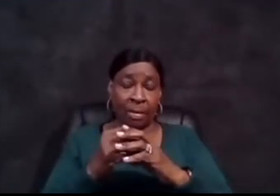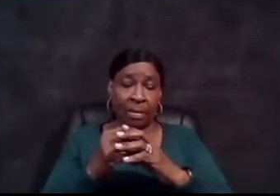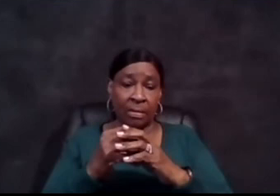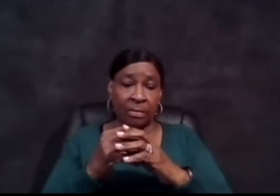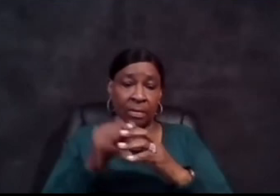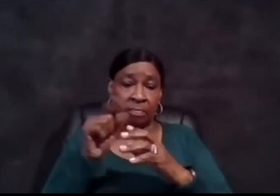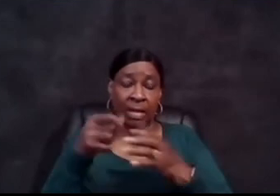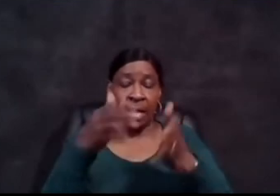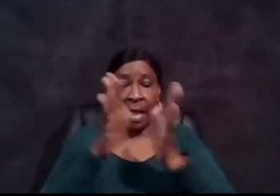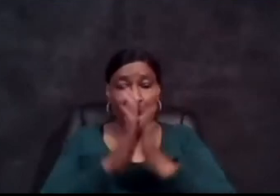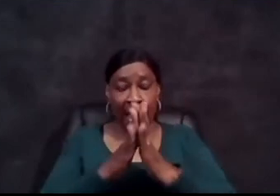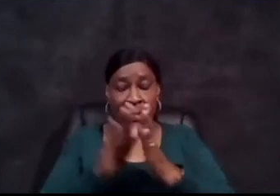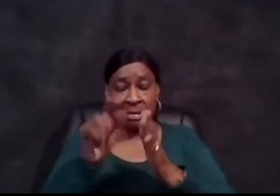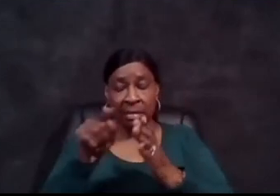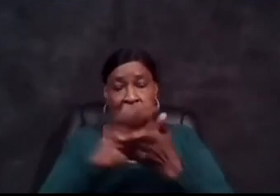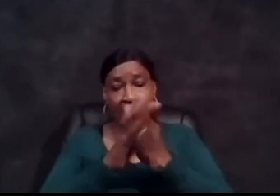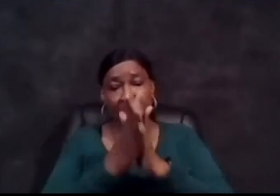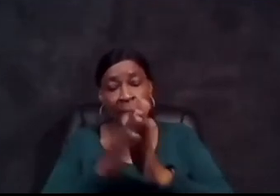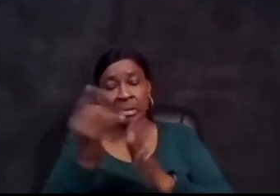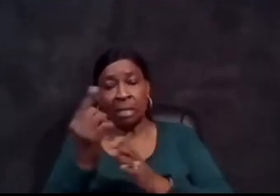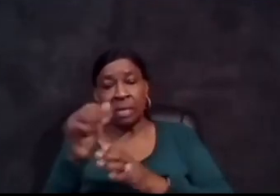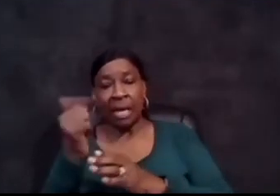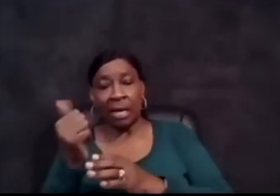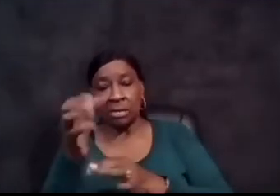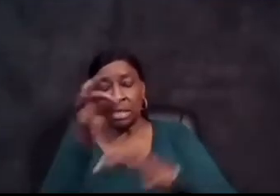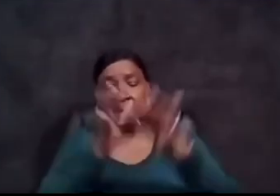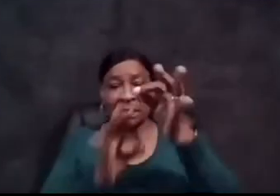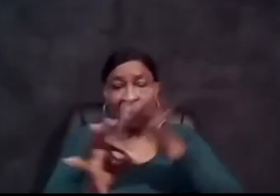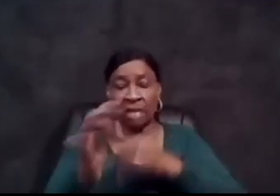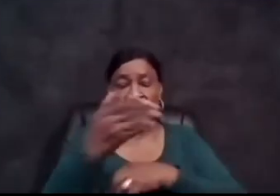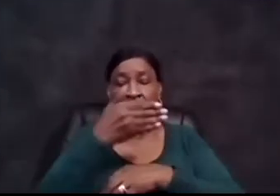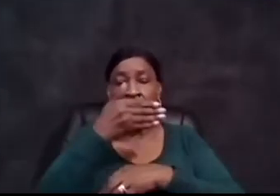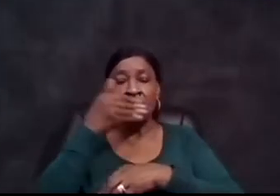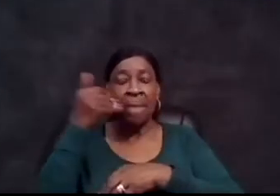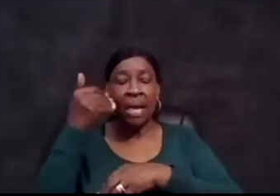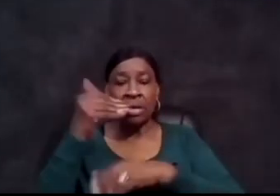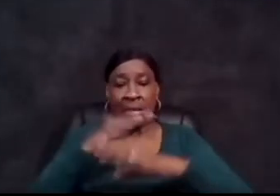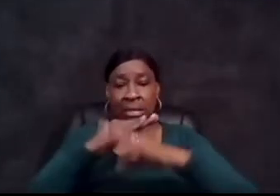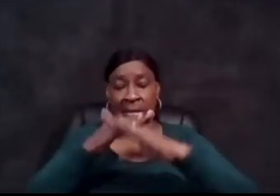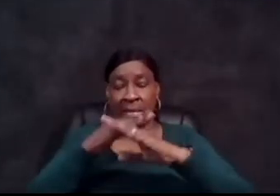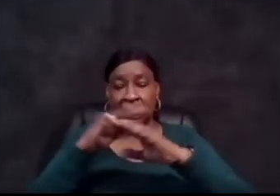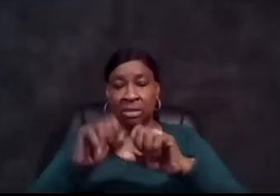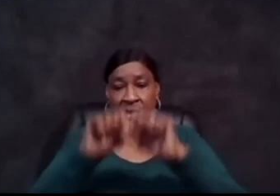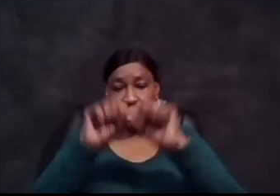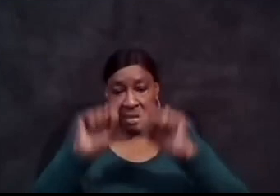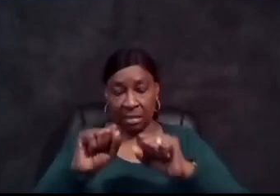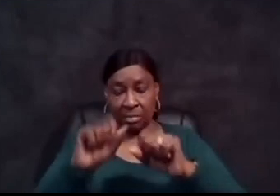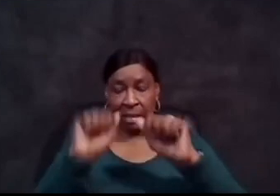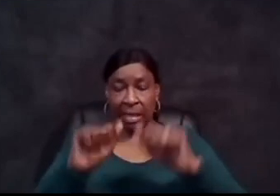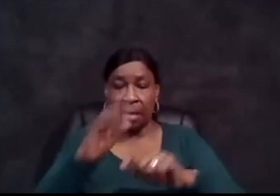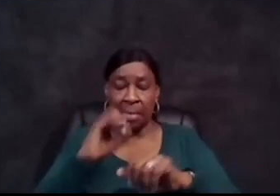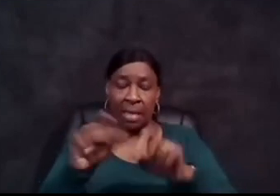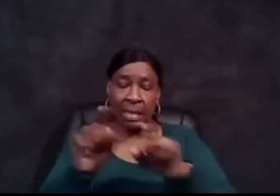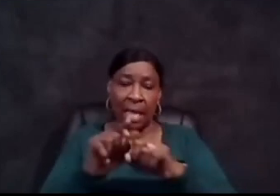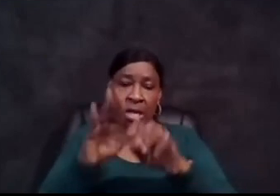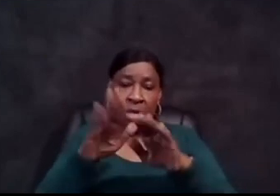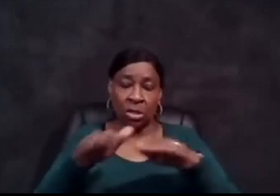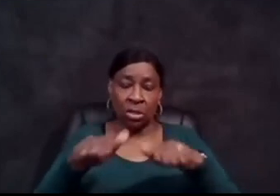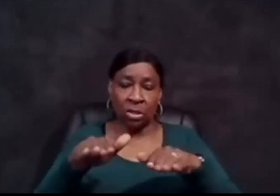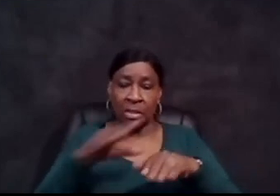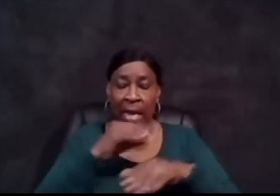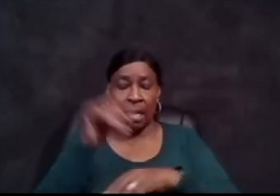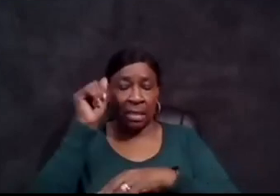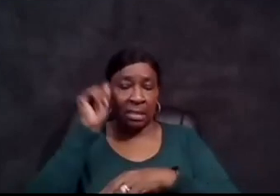could be something else. Rather than a better detention system, it could be like kids and